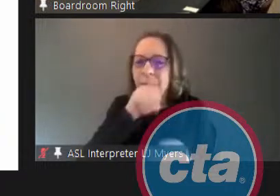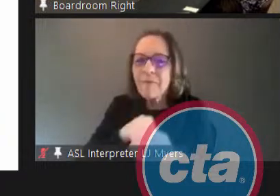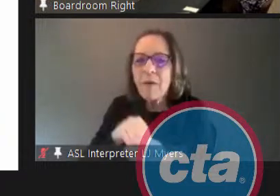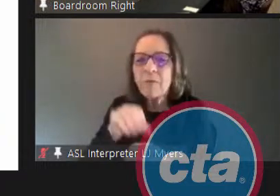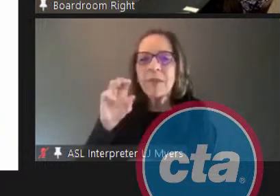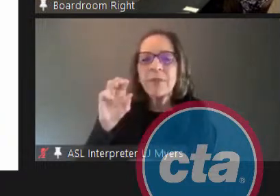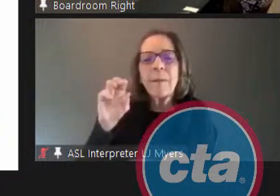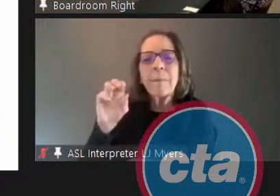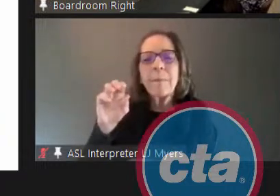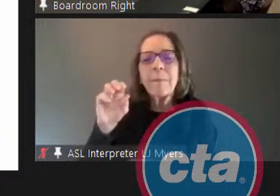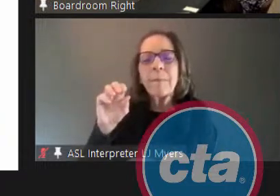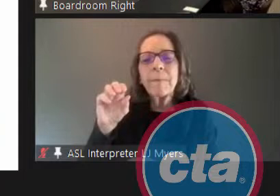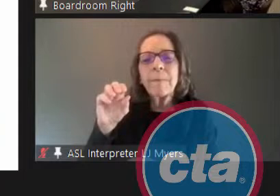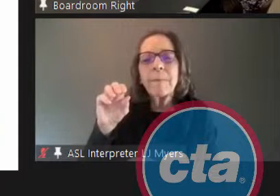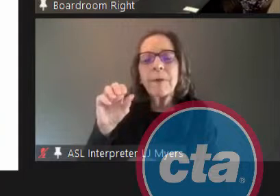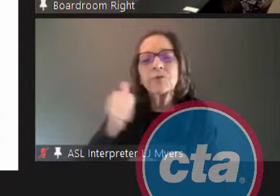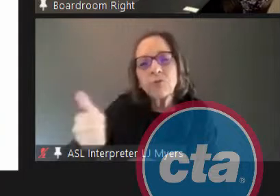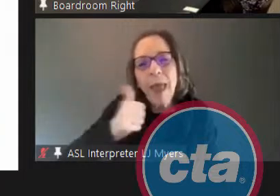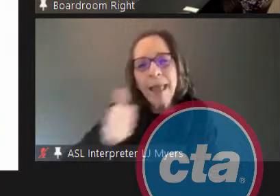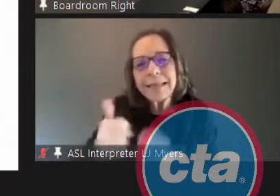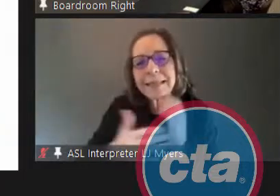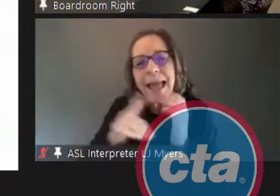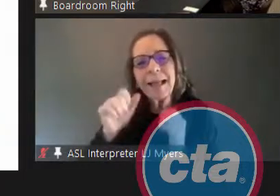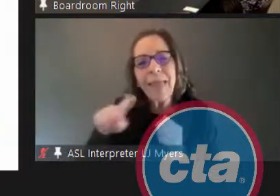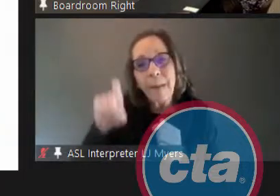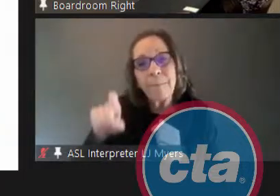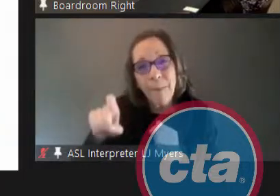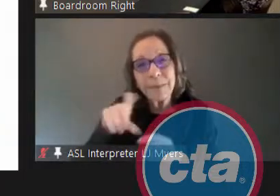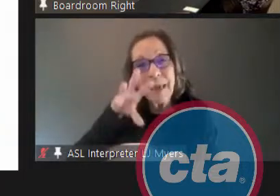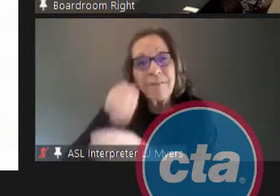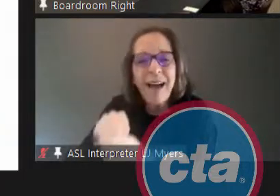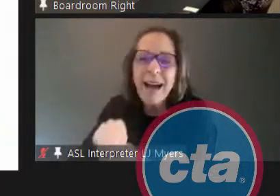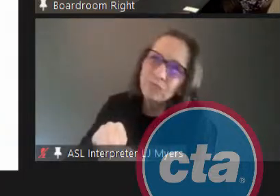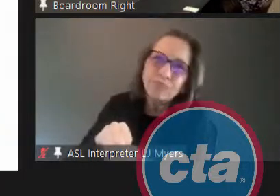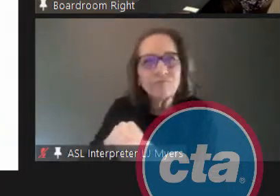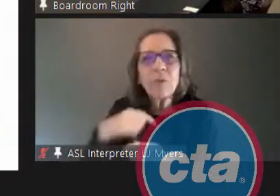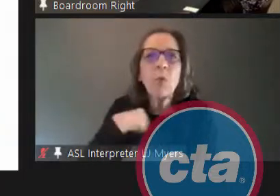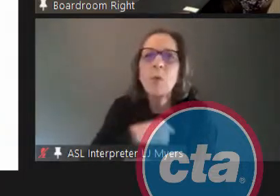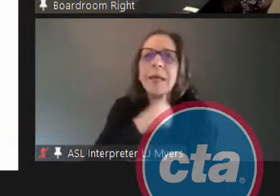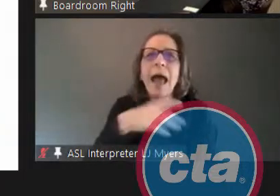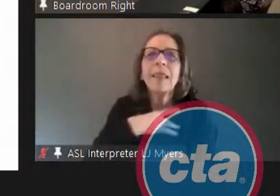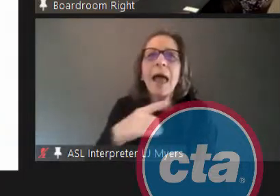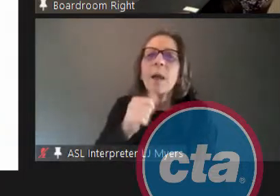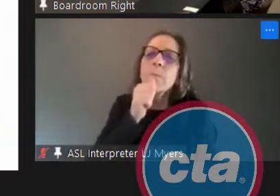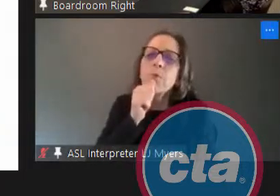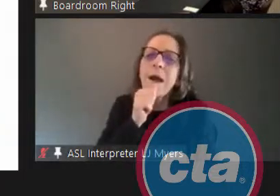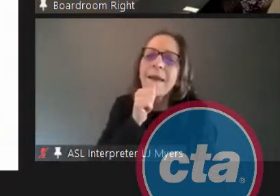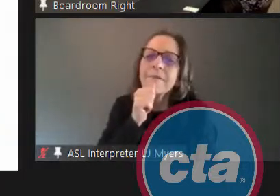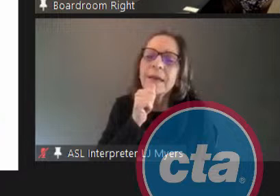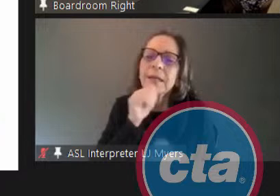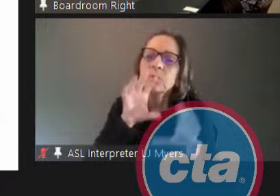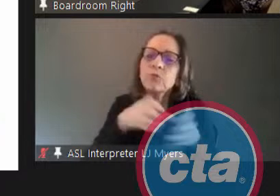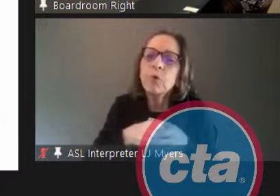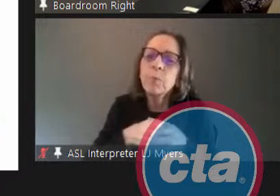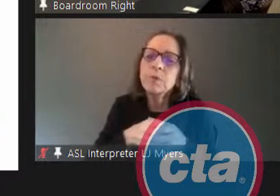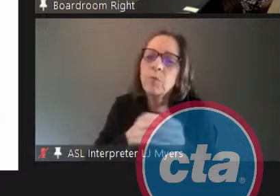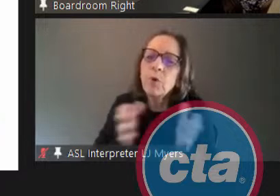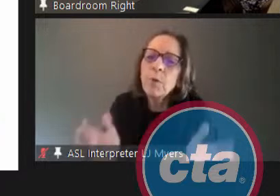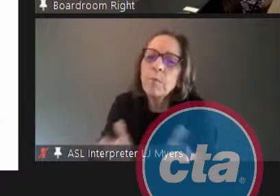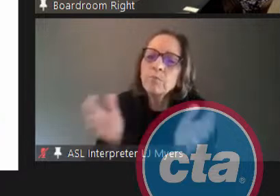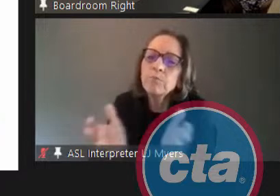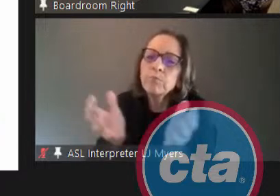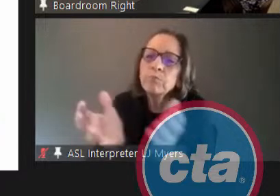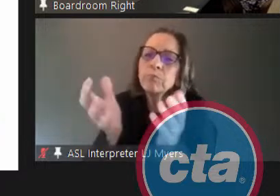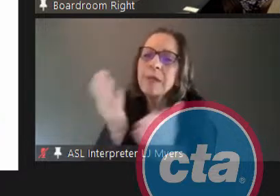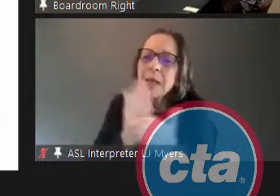order to submit for a challenge. And we also didn't necessarily like that the private sector was driving some of the decisions around the challenges. We felt